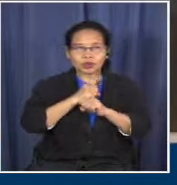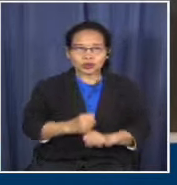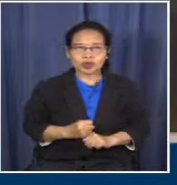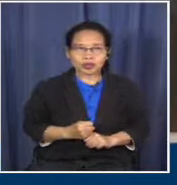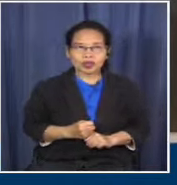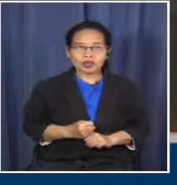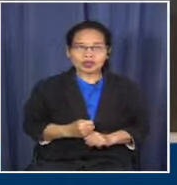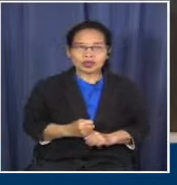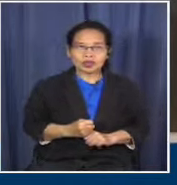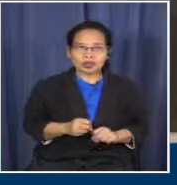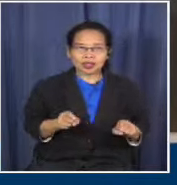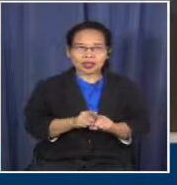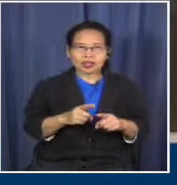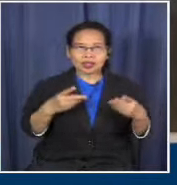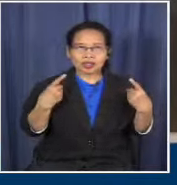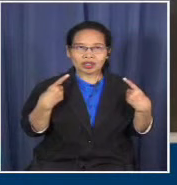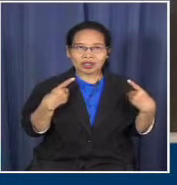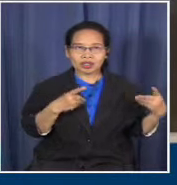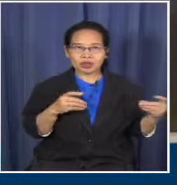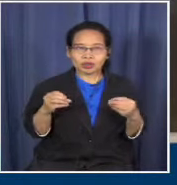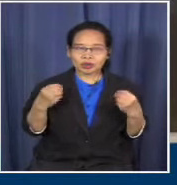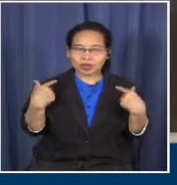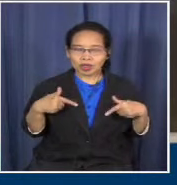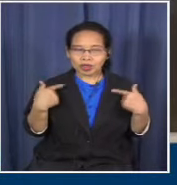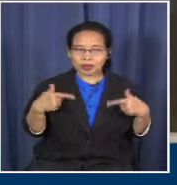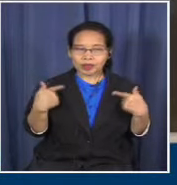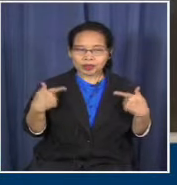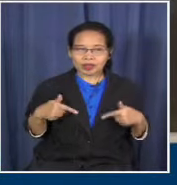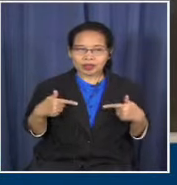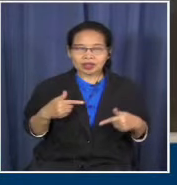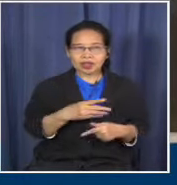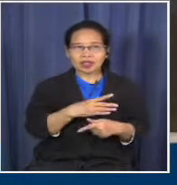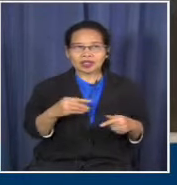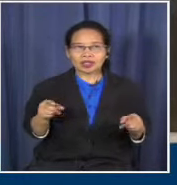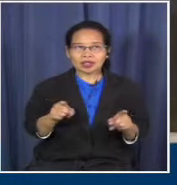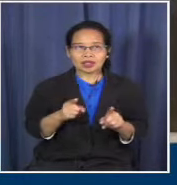And they all shall wax old as doth a garment.